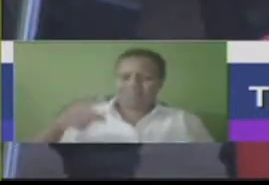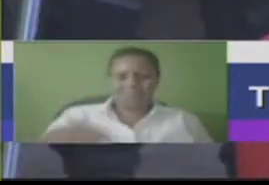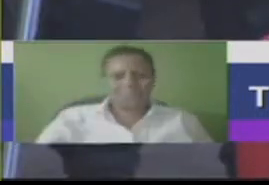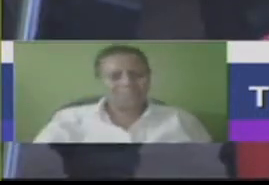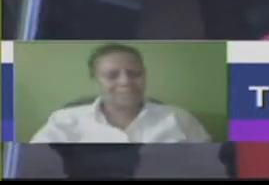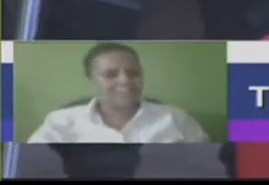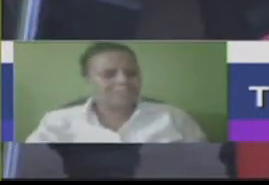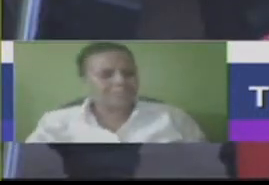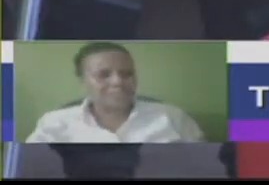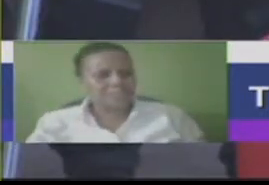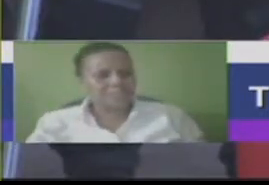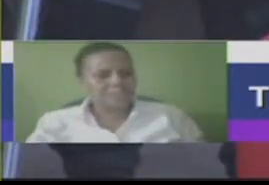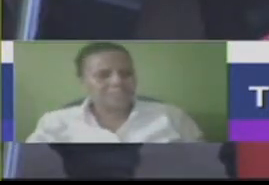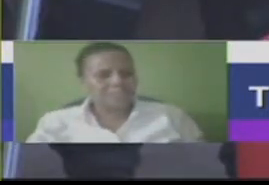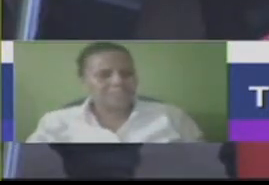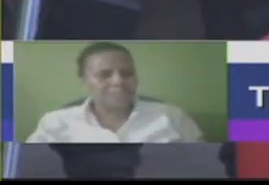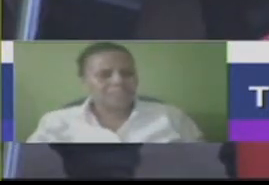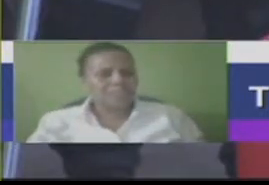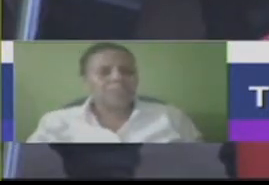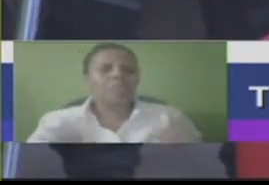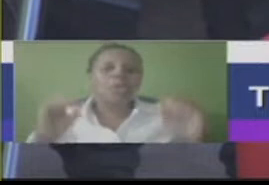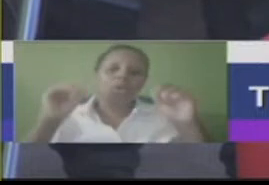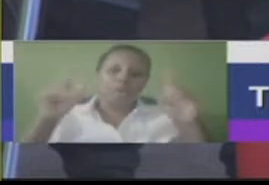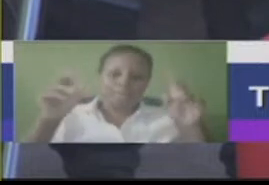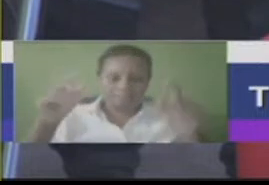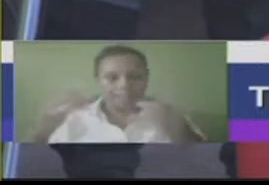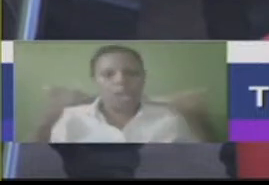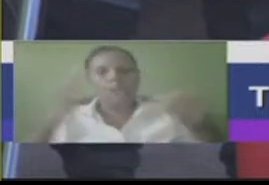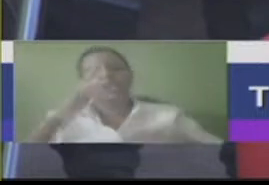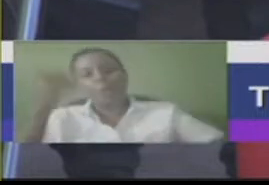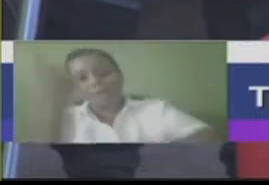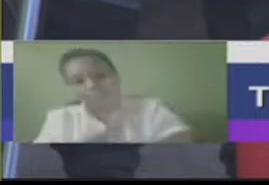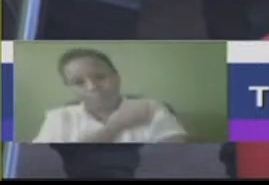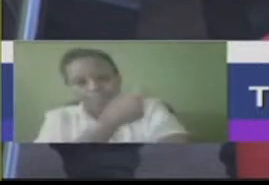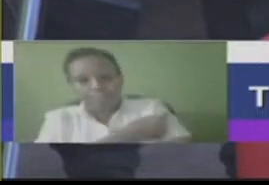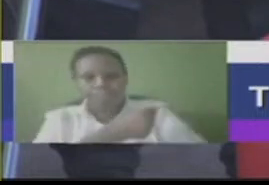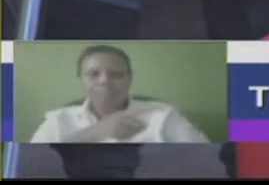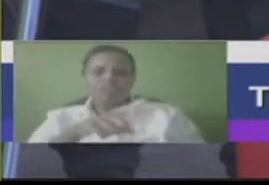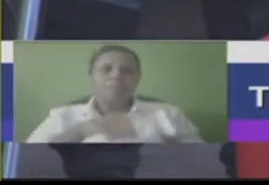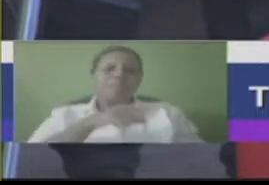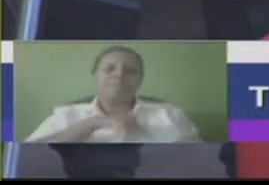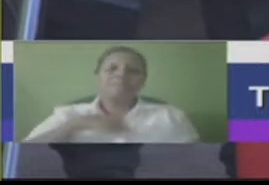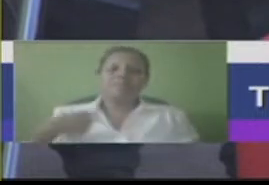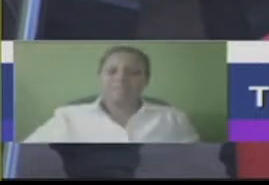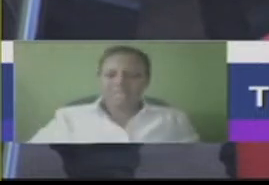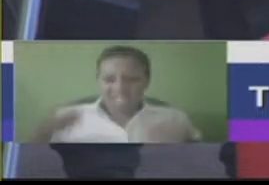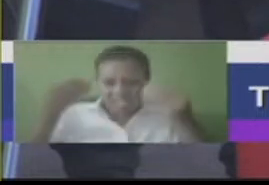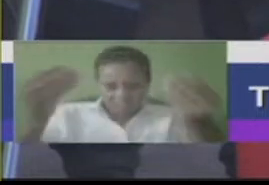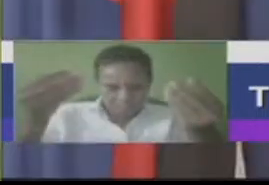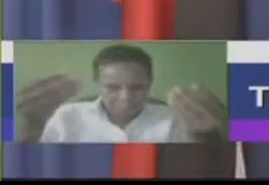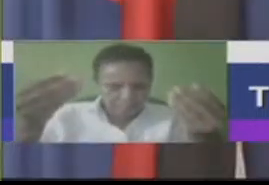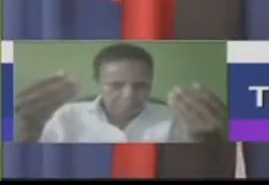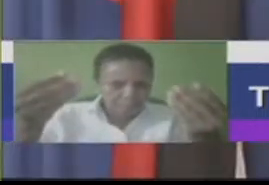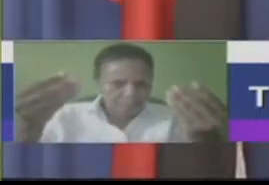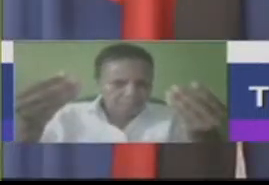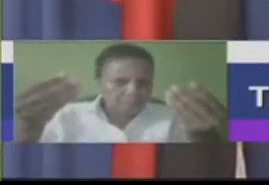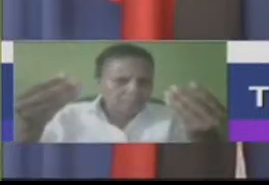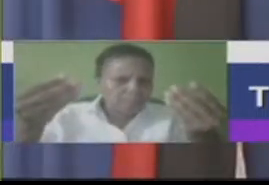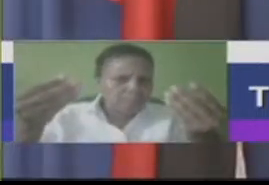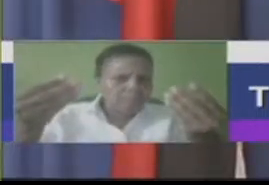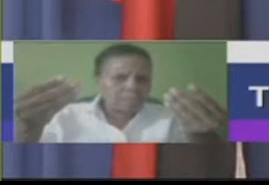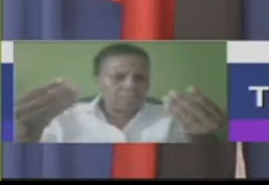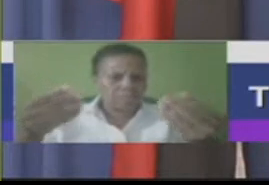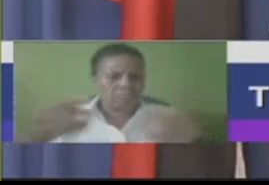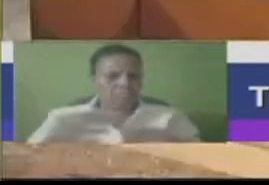vaccination, did the Chinese government supply their people with vaccination? Minister of Health might be able to assist you with